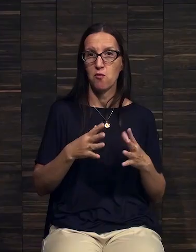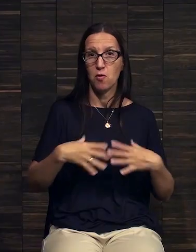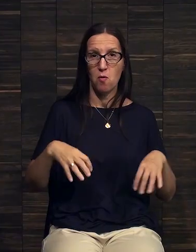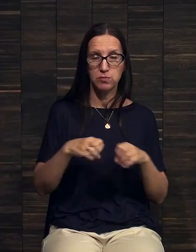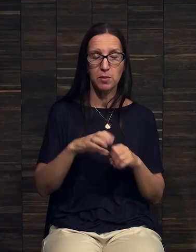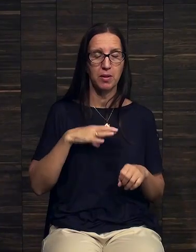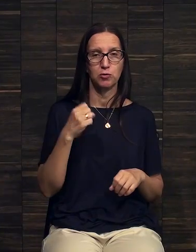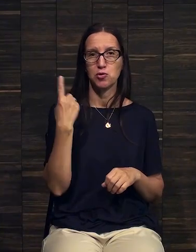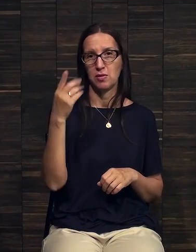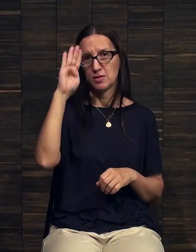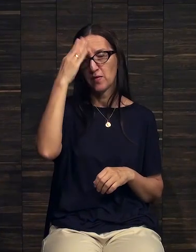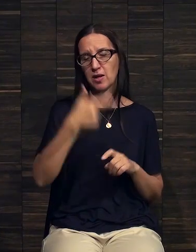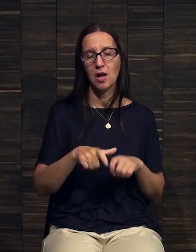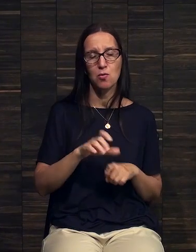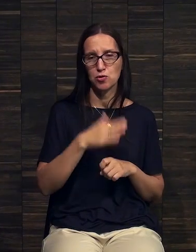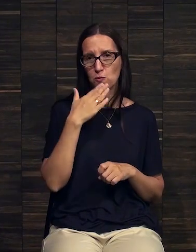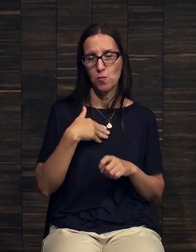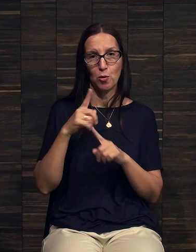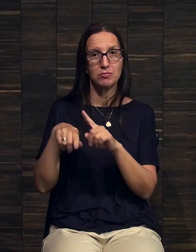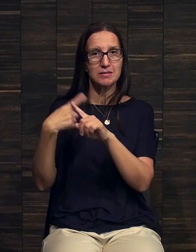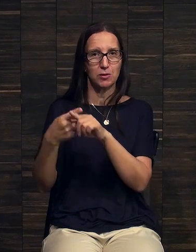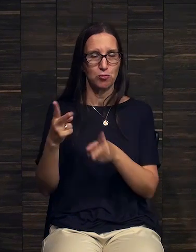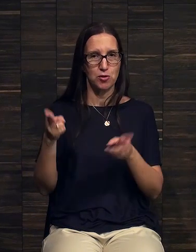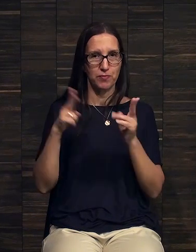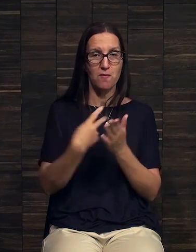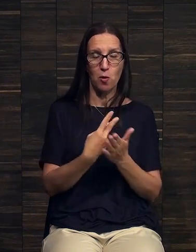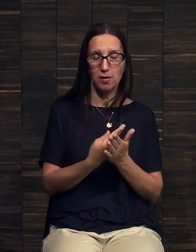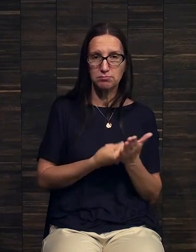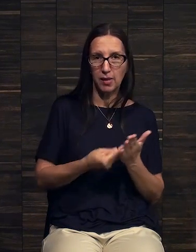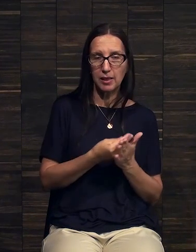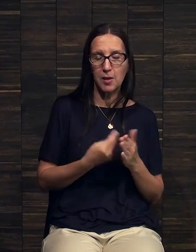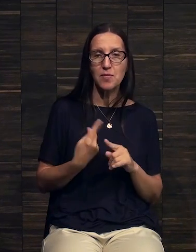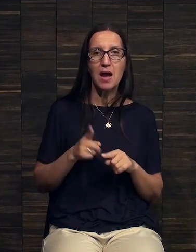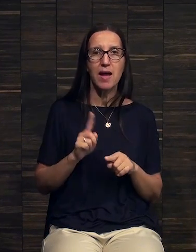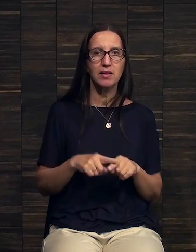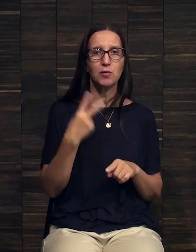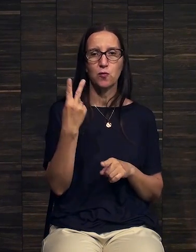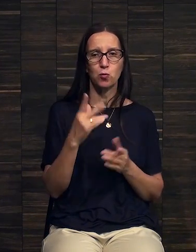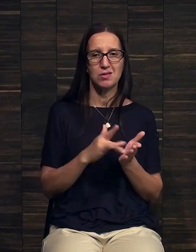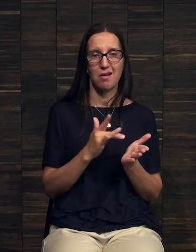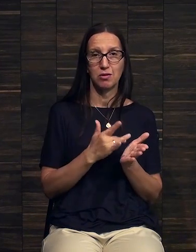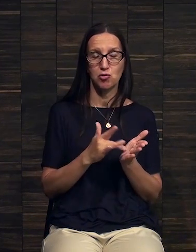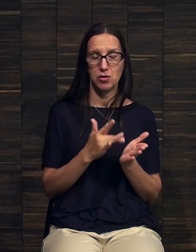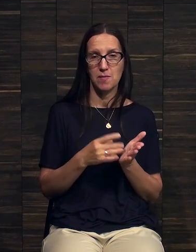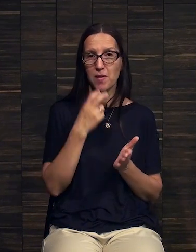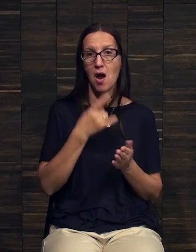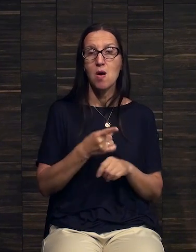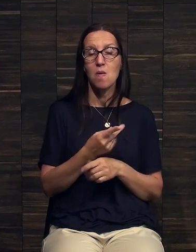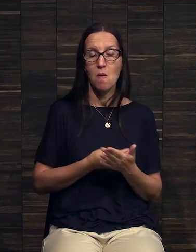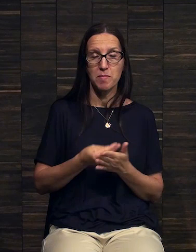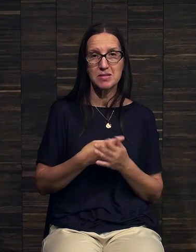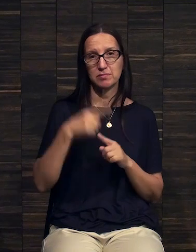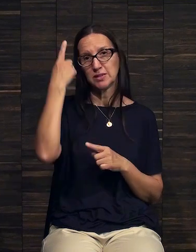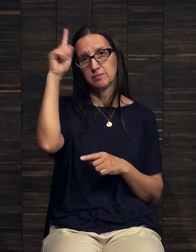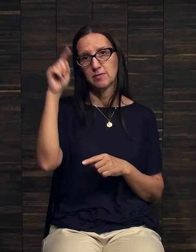the global community had another enemy. I really like it. This is 2-page